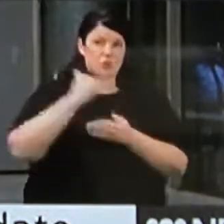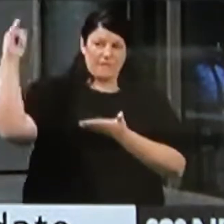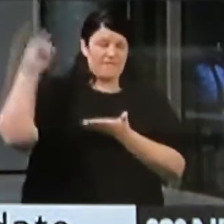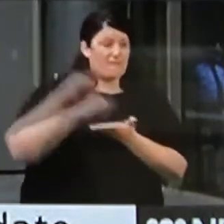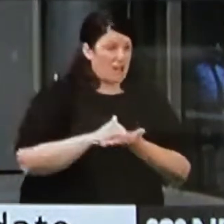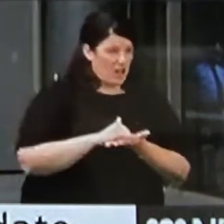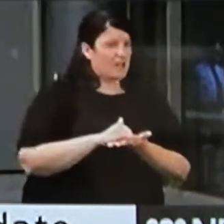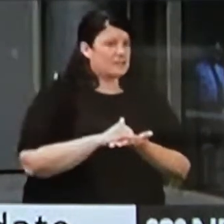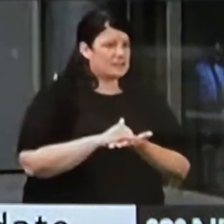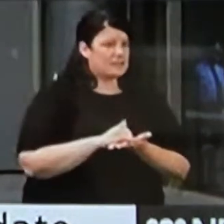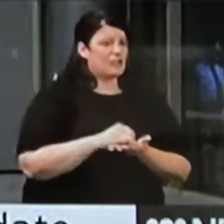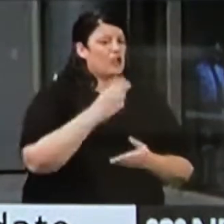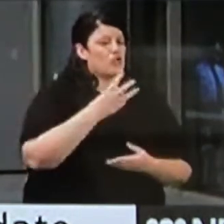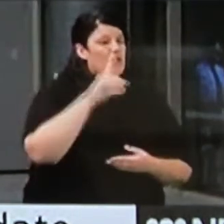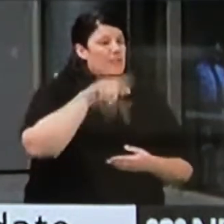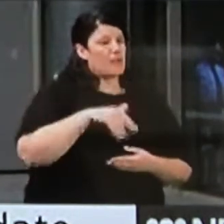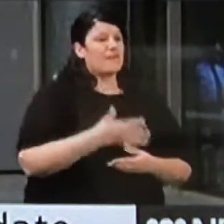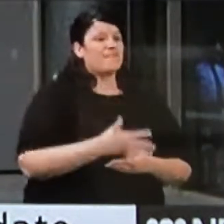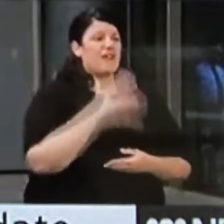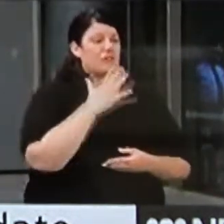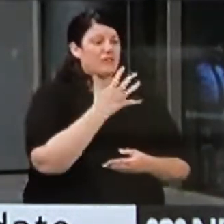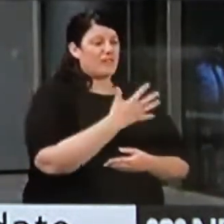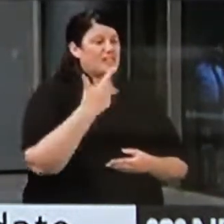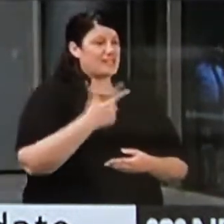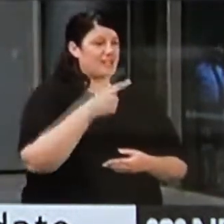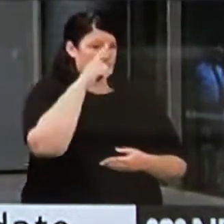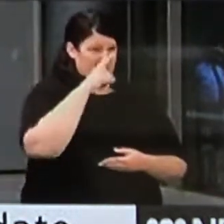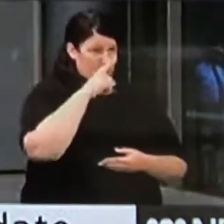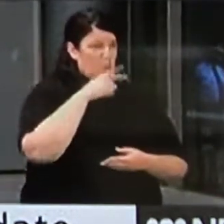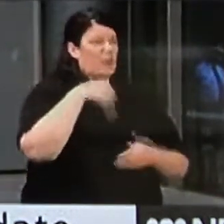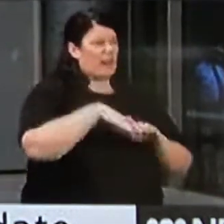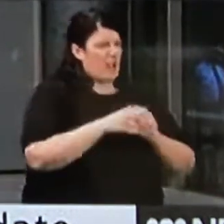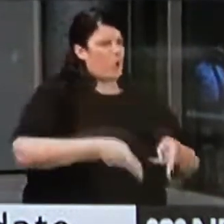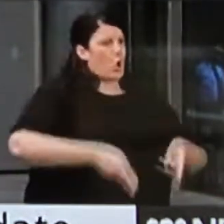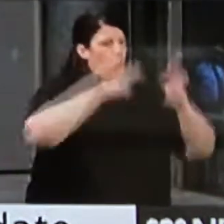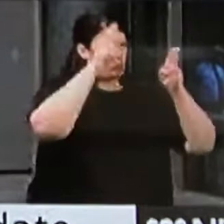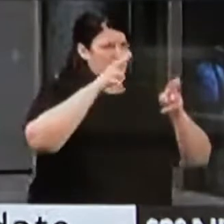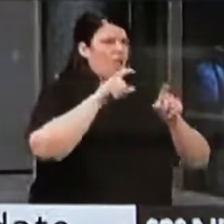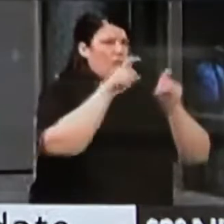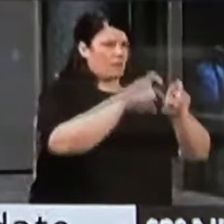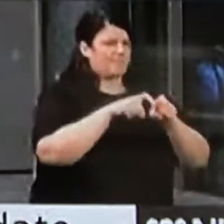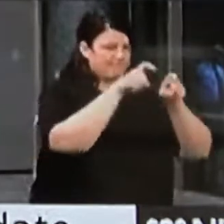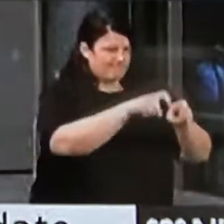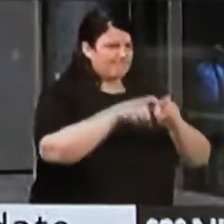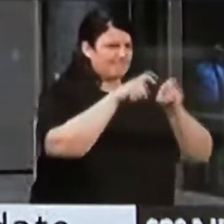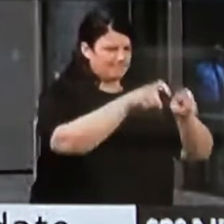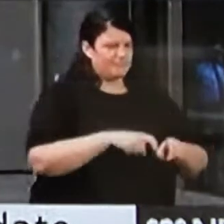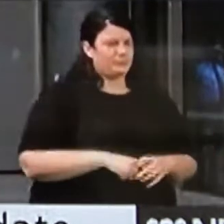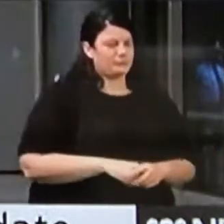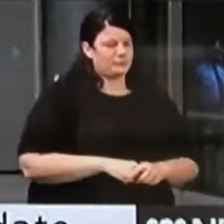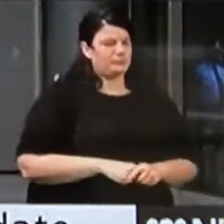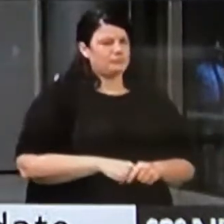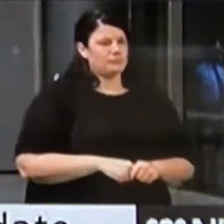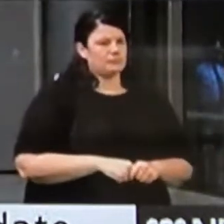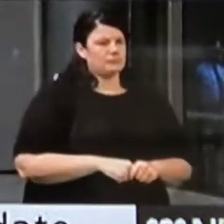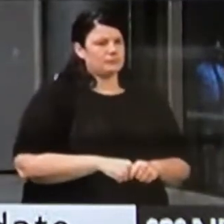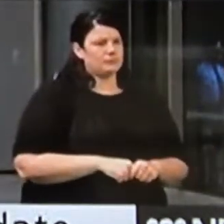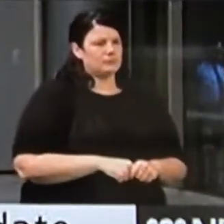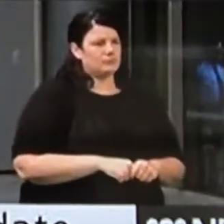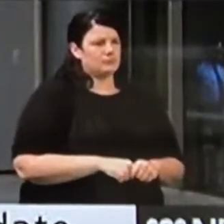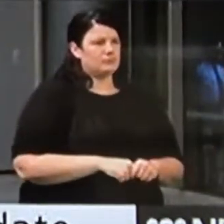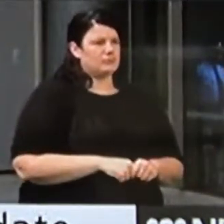flights continues. We have some 3,557 people now in hotel accommodation in